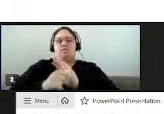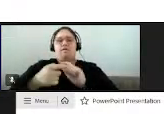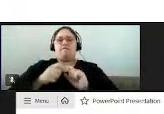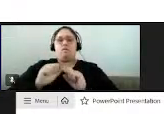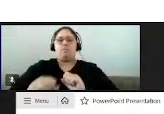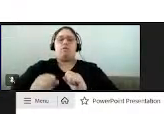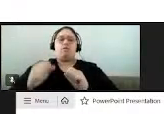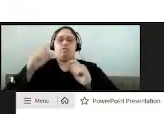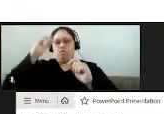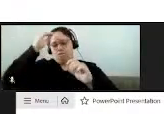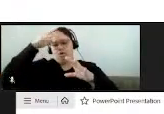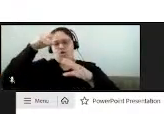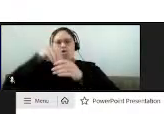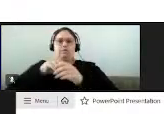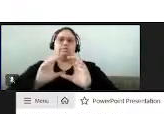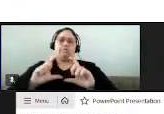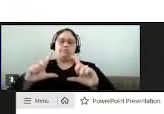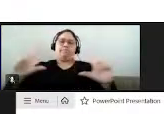the concept,